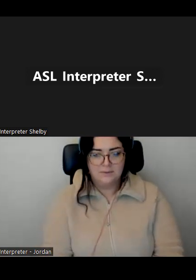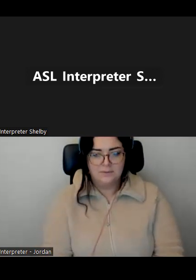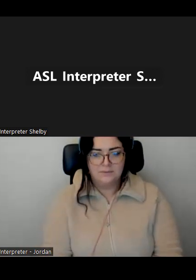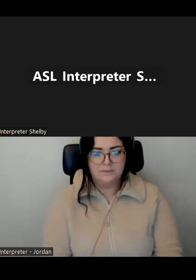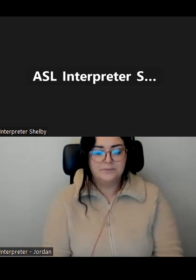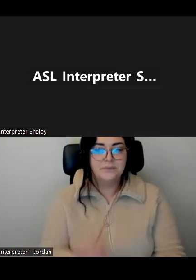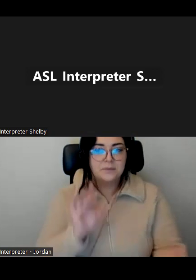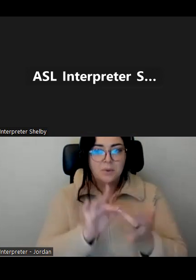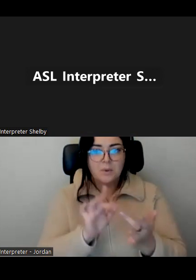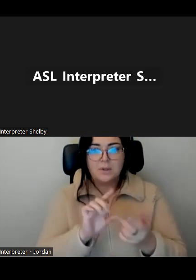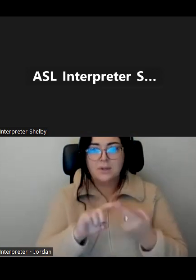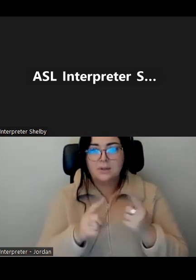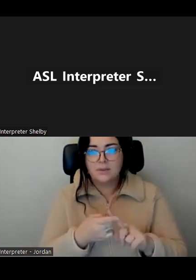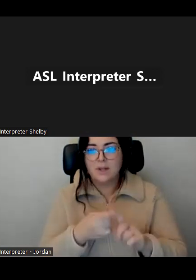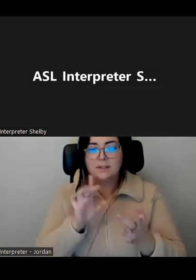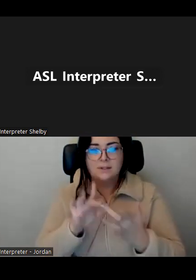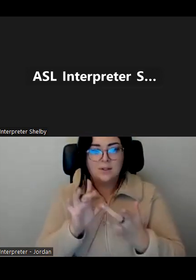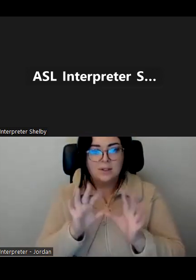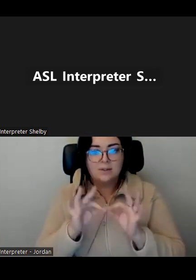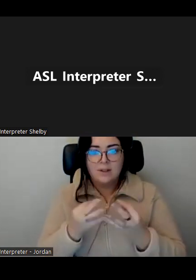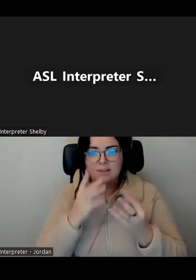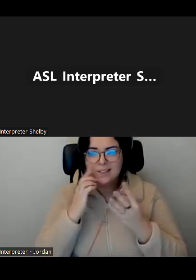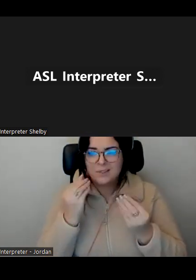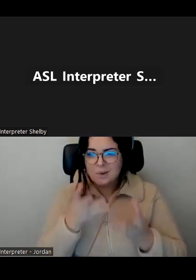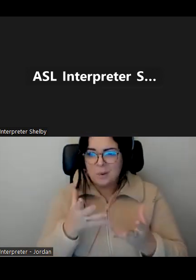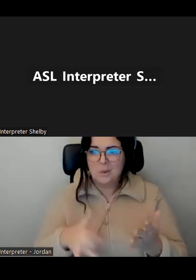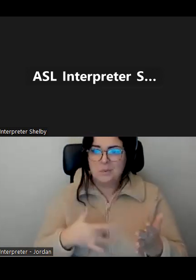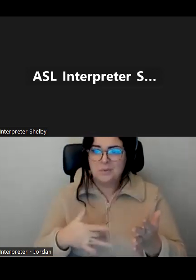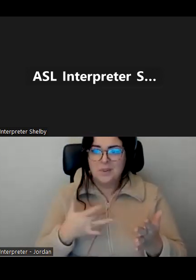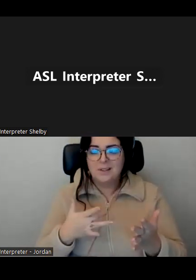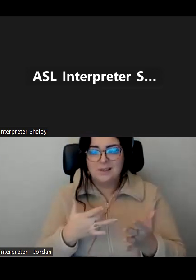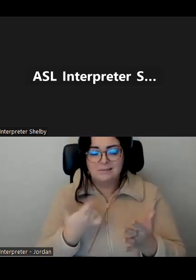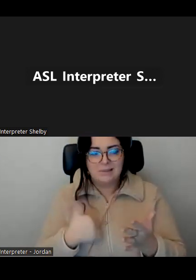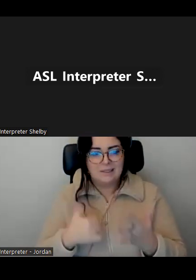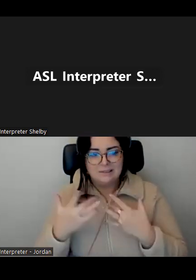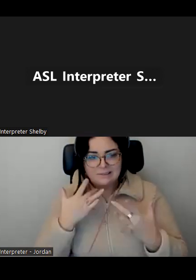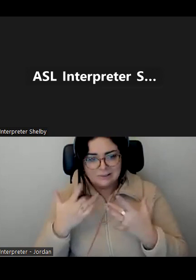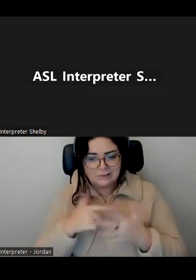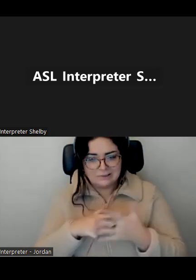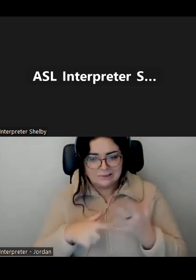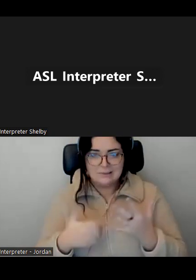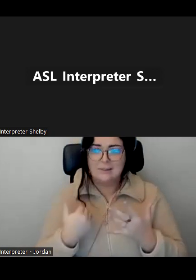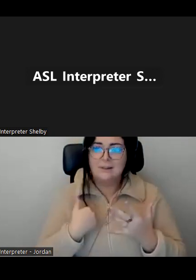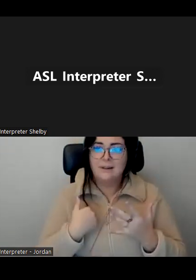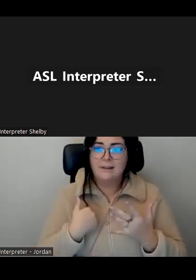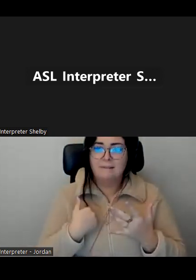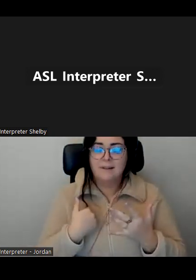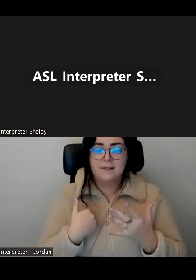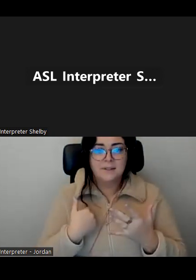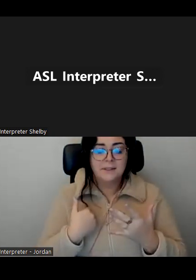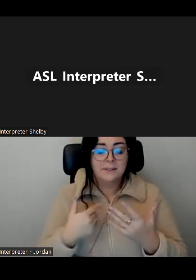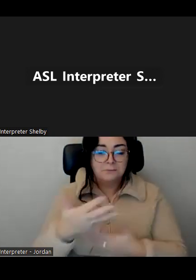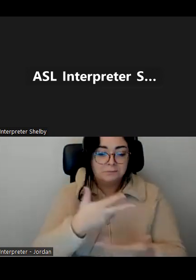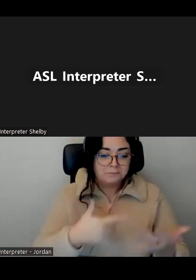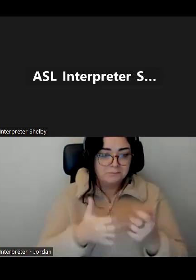and friends, letting them know what's going on, talking through any concerns with them, spending time with